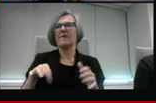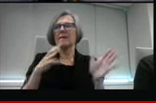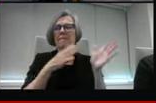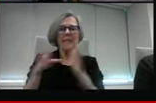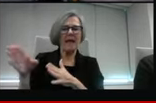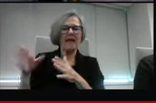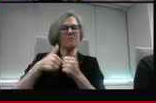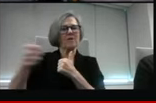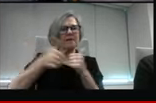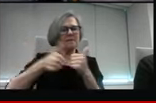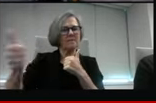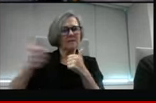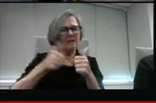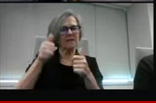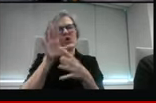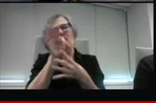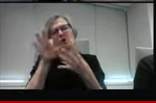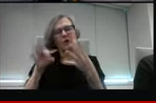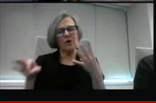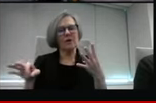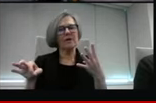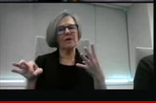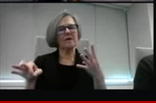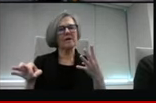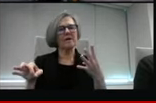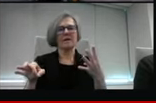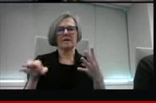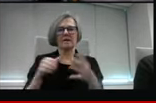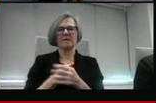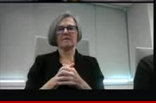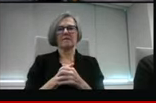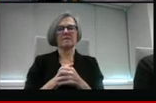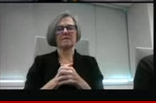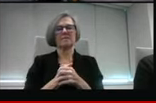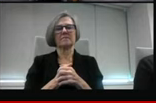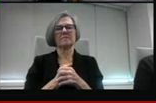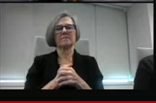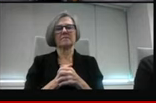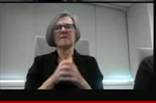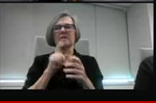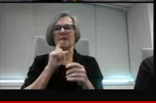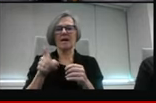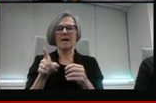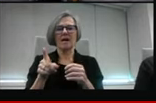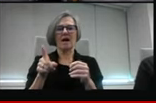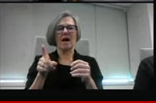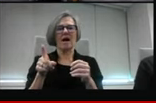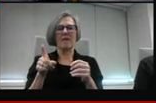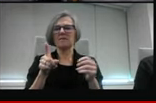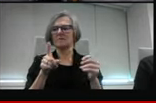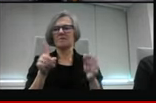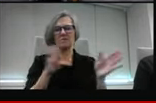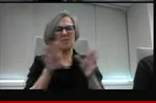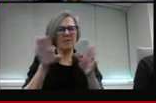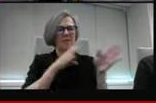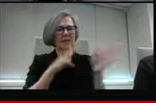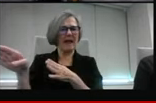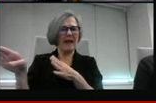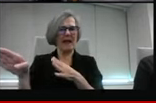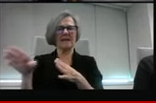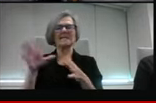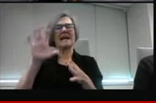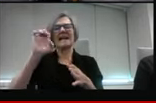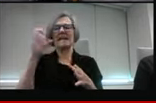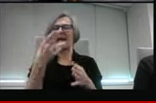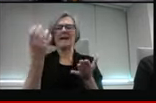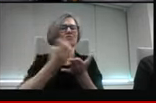Transportation Alternatives Riders Alliance listo they are behind the plan guys this is not about a cash grab